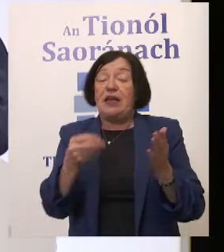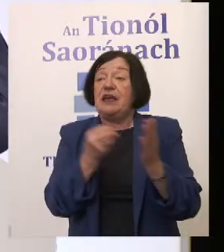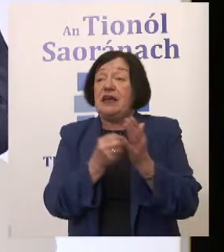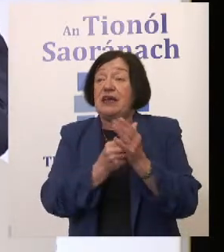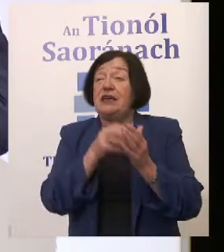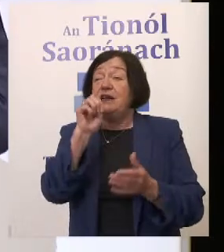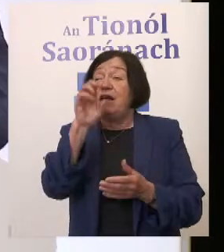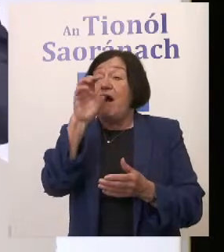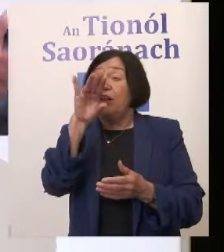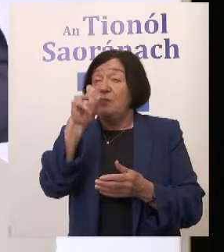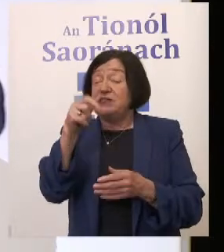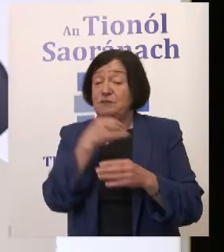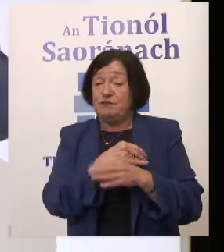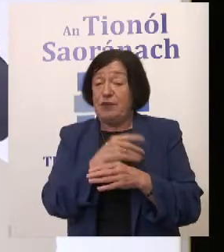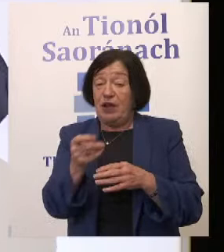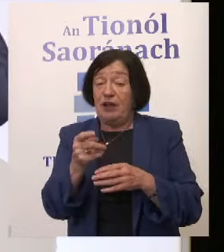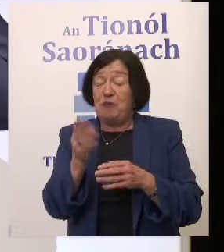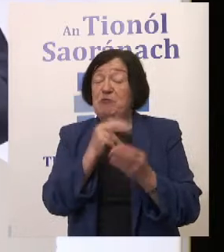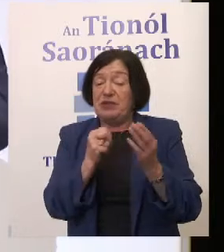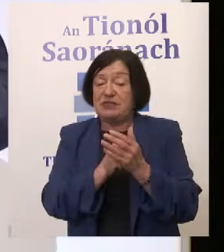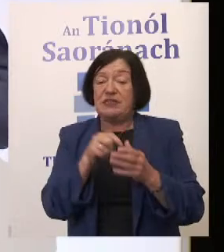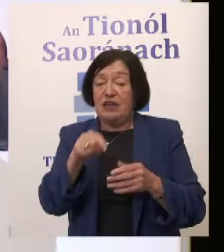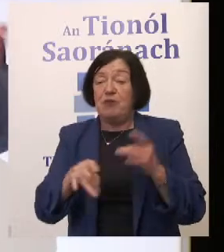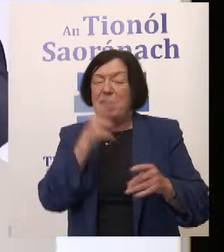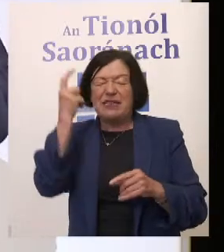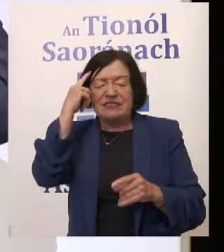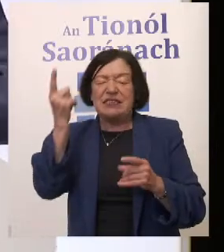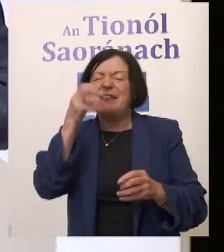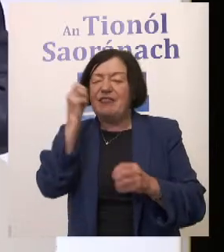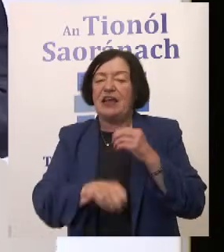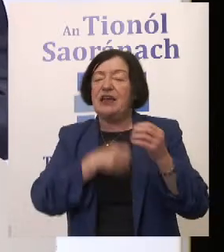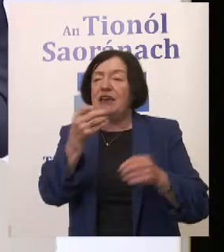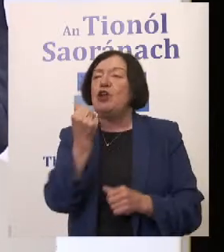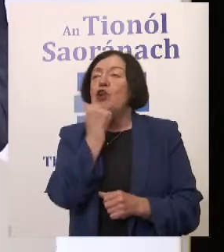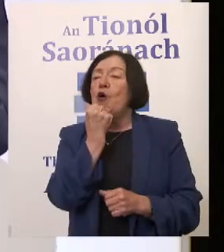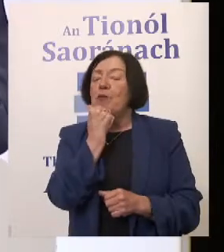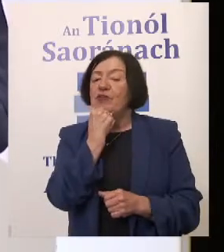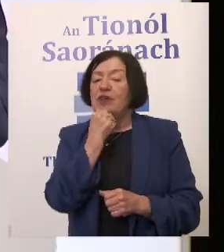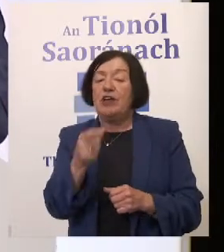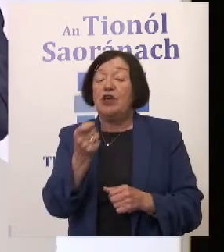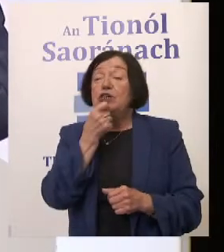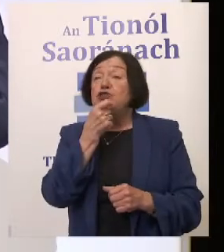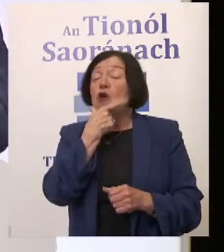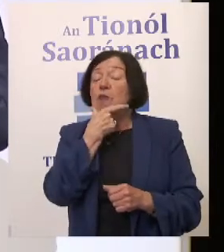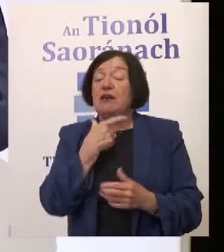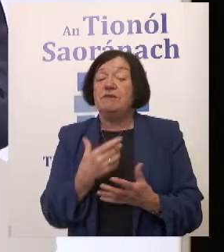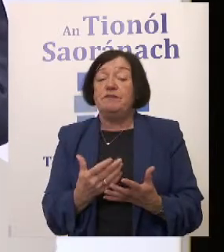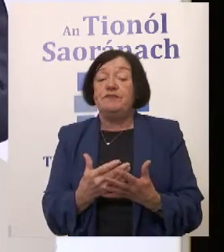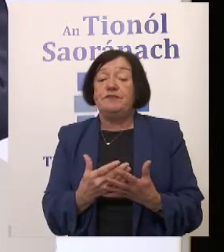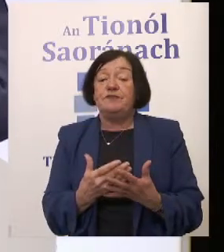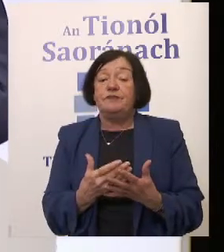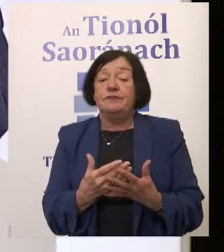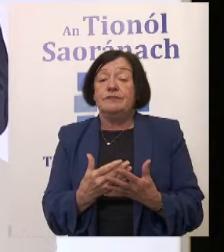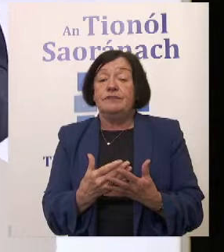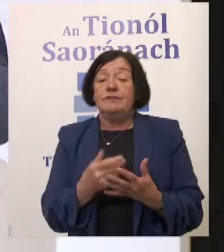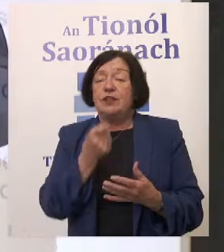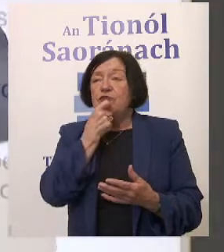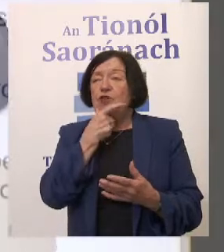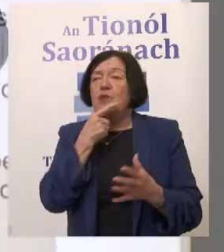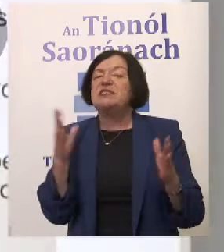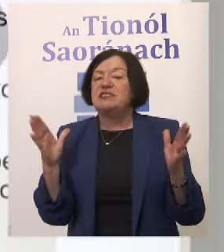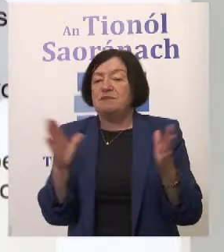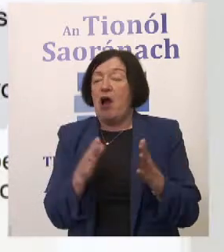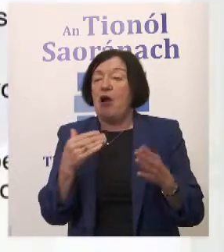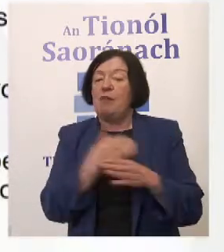stats, and all of these will make some sense at the end, so just ask you to bear with me. But Dublin, if anything, Dublin is small